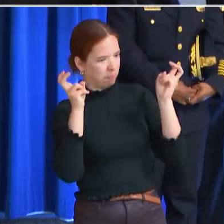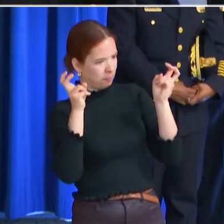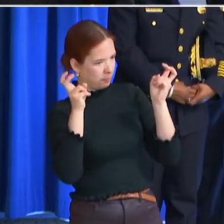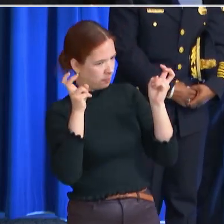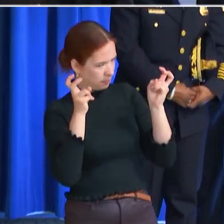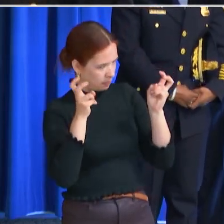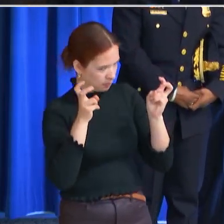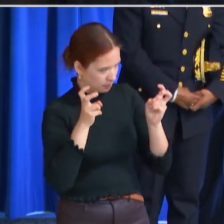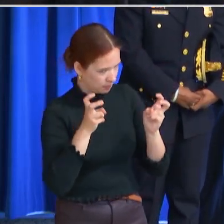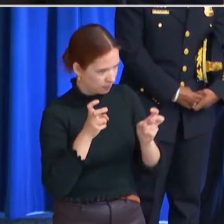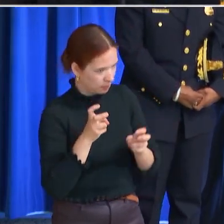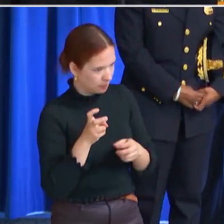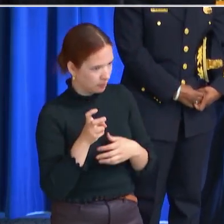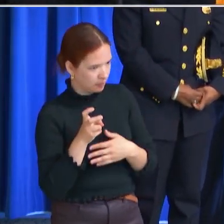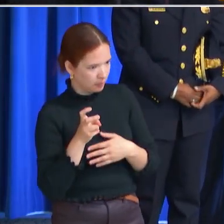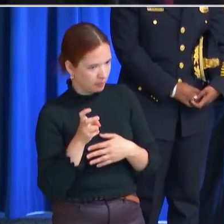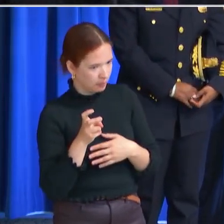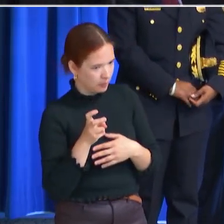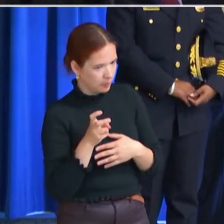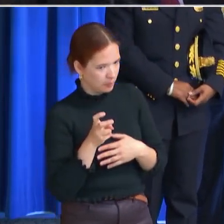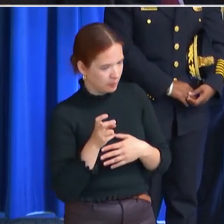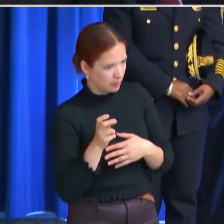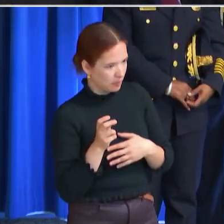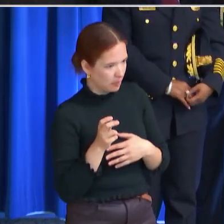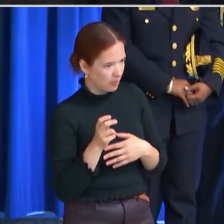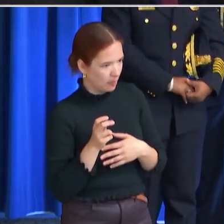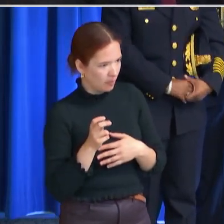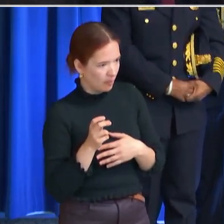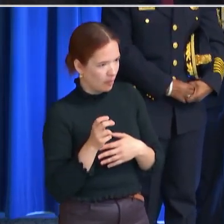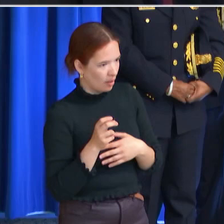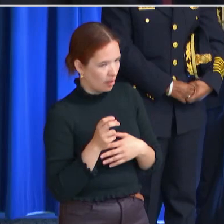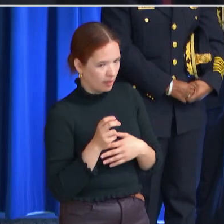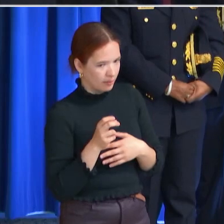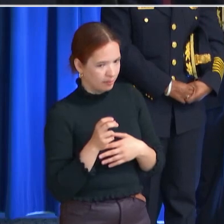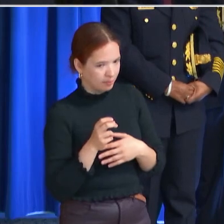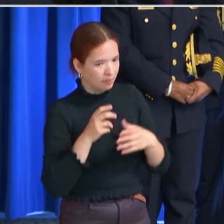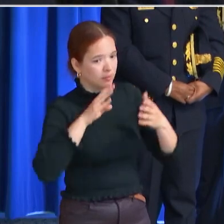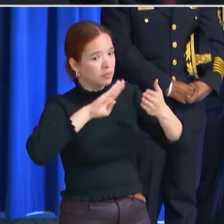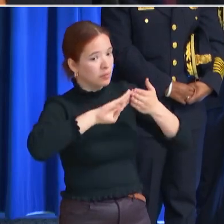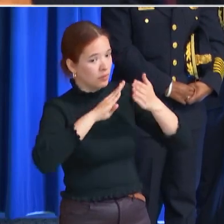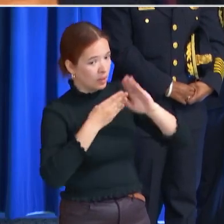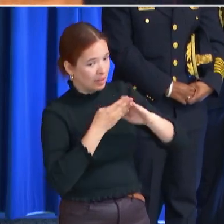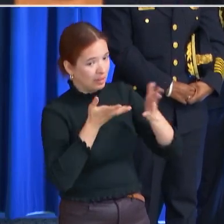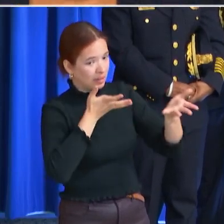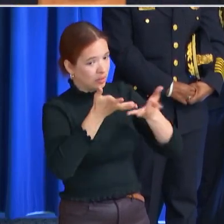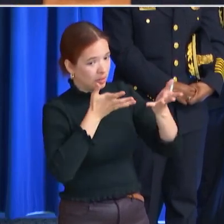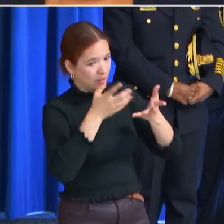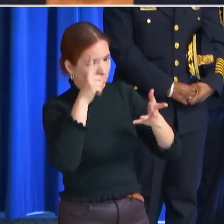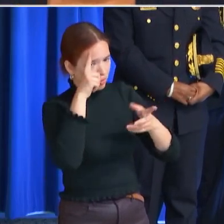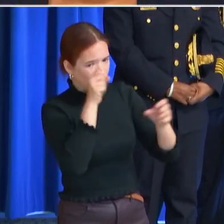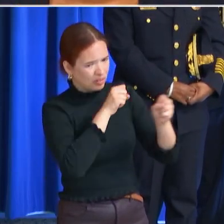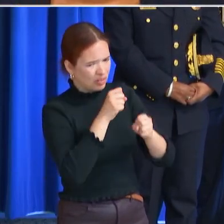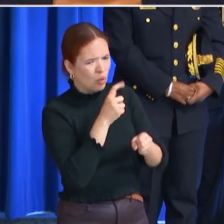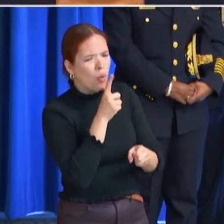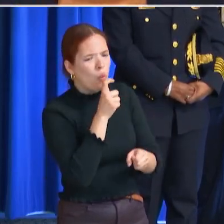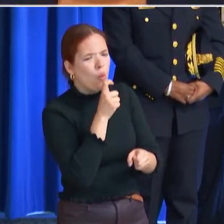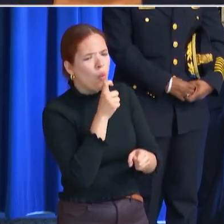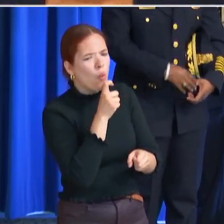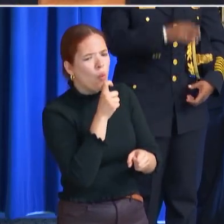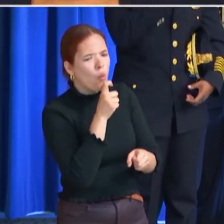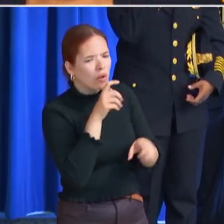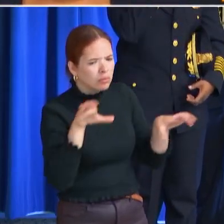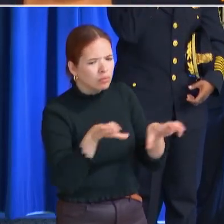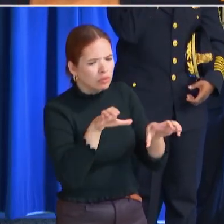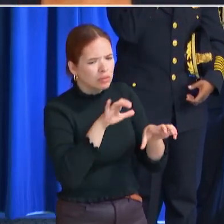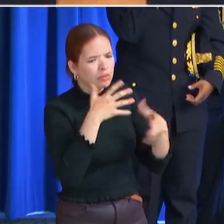To keep it concise. Sure. Chief, as far as the community engagement strategy, who within the community did you engage as far